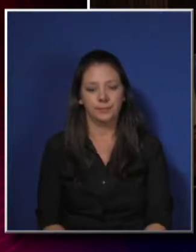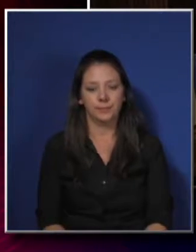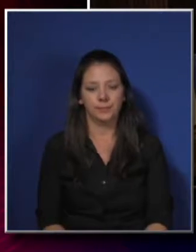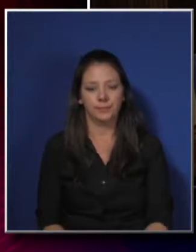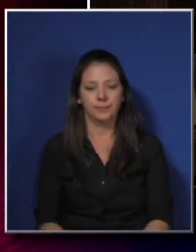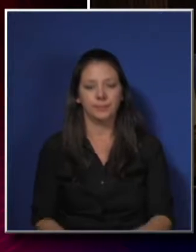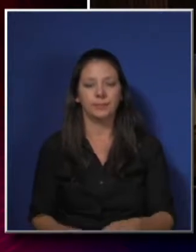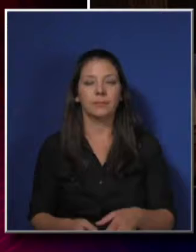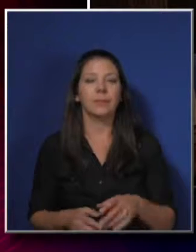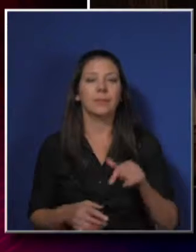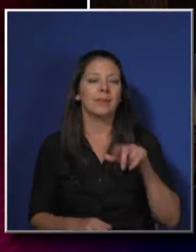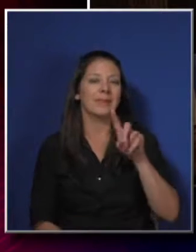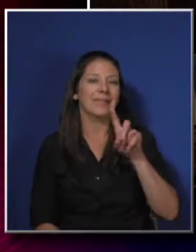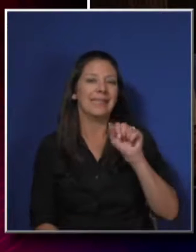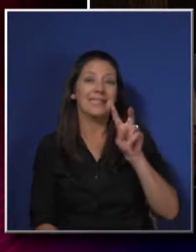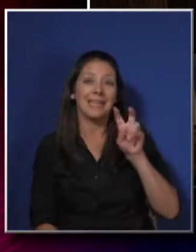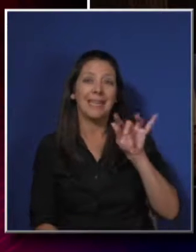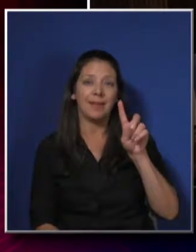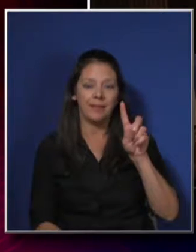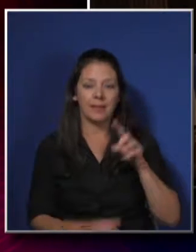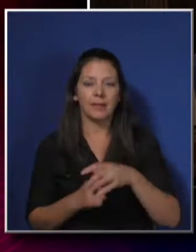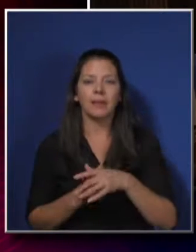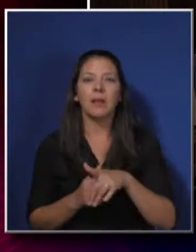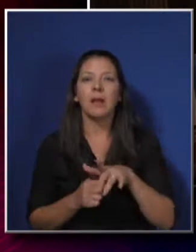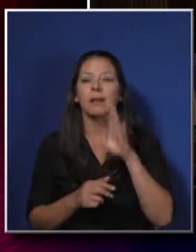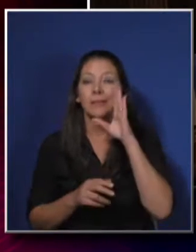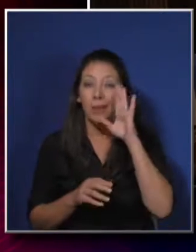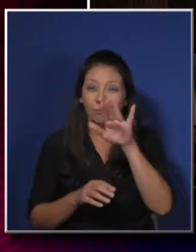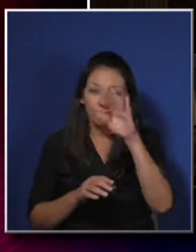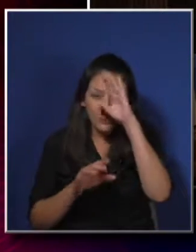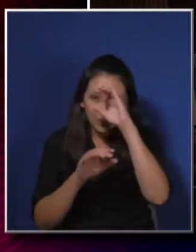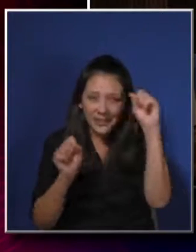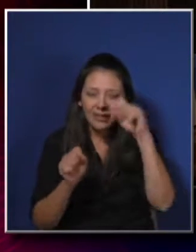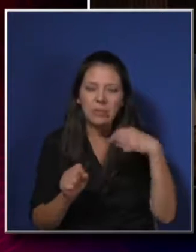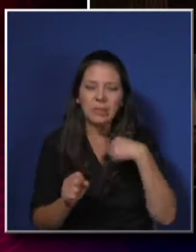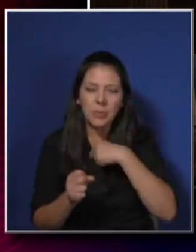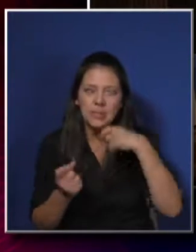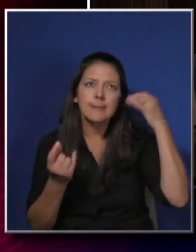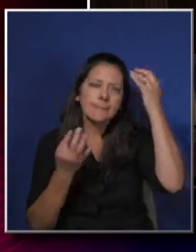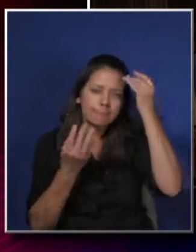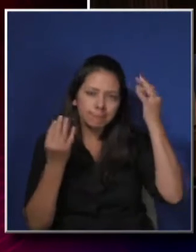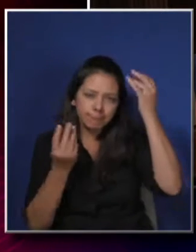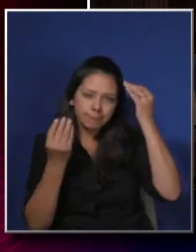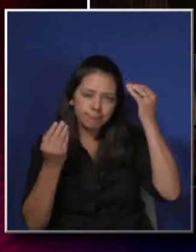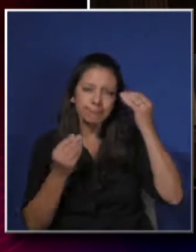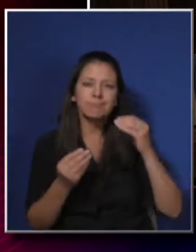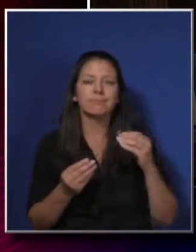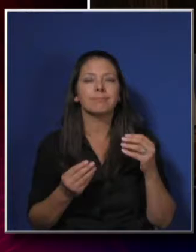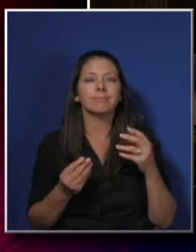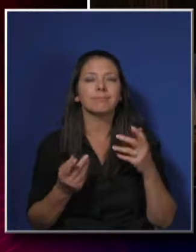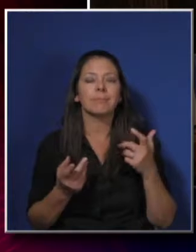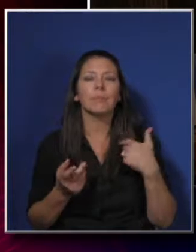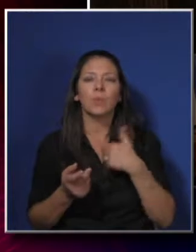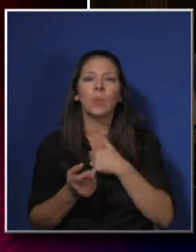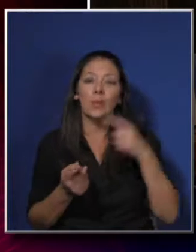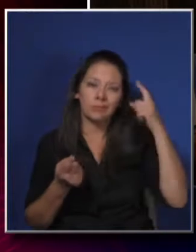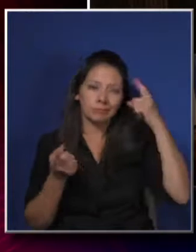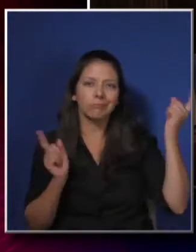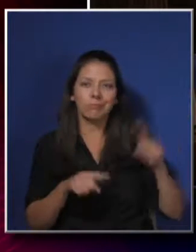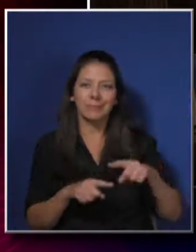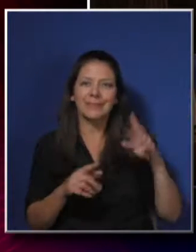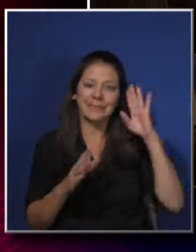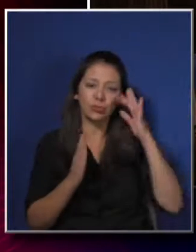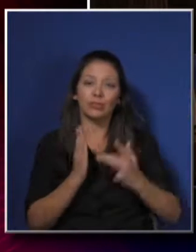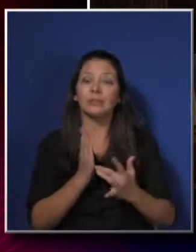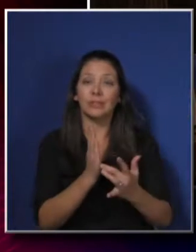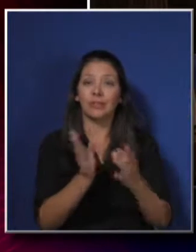No, this is David. Superintendent, as we think about this, we all agree that strategic plan is